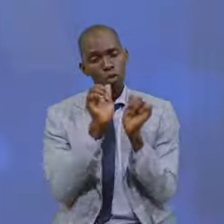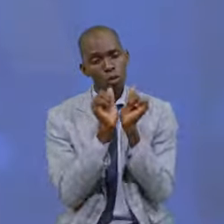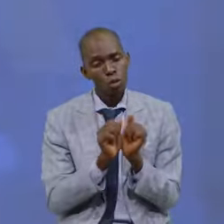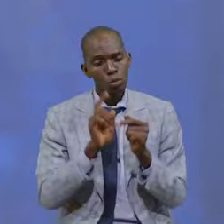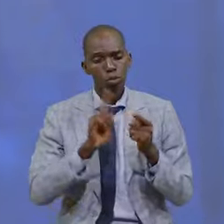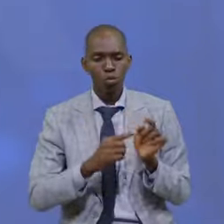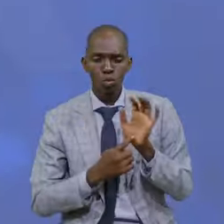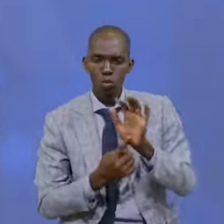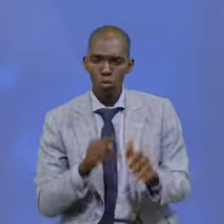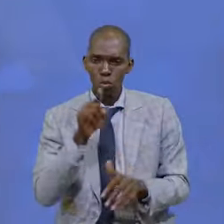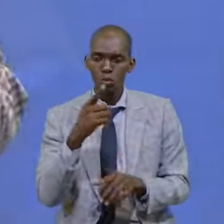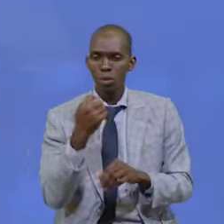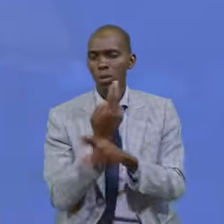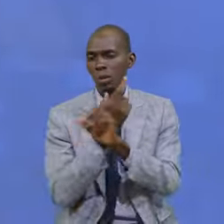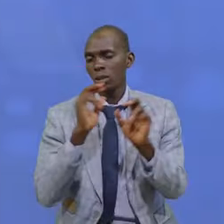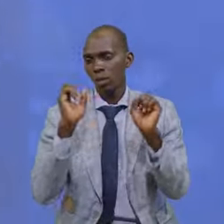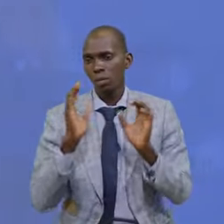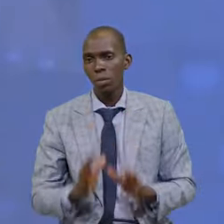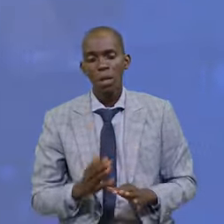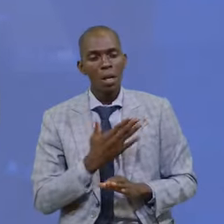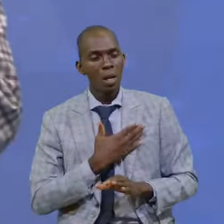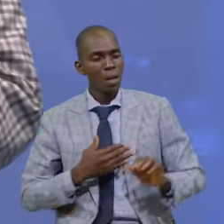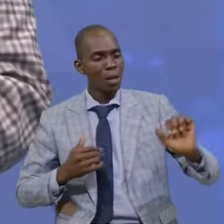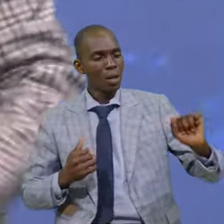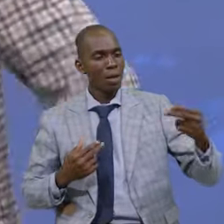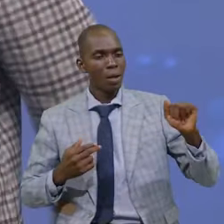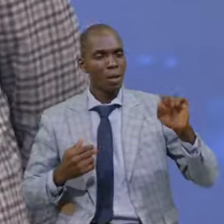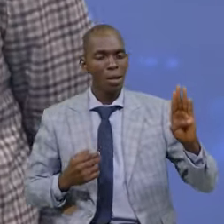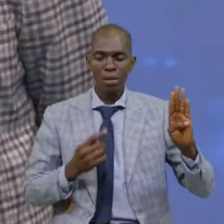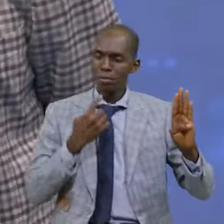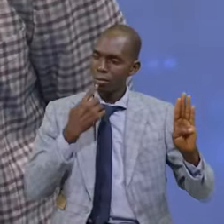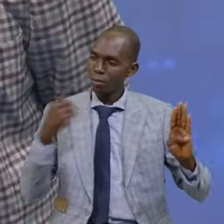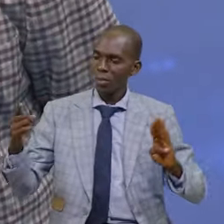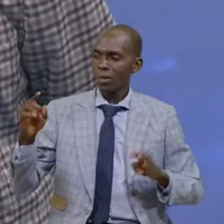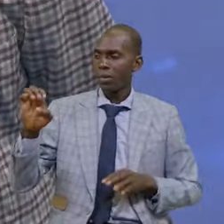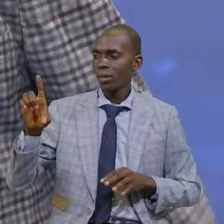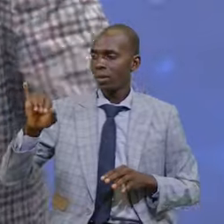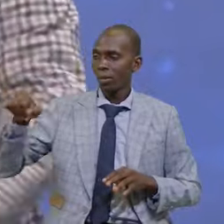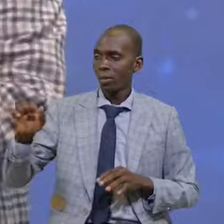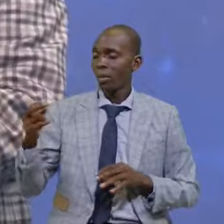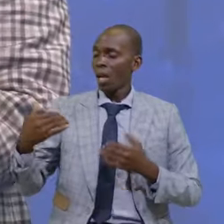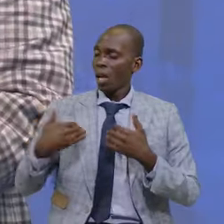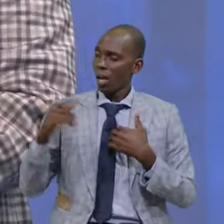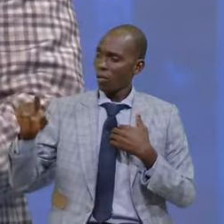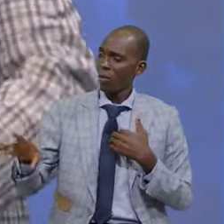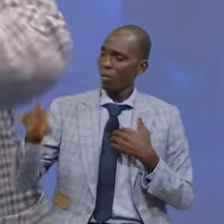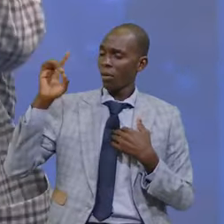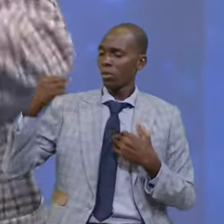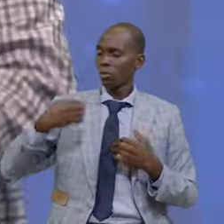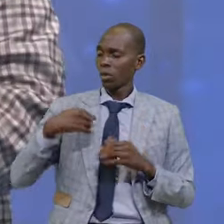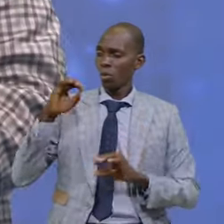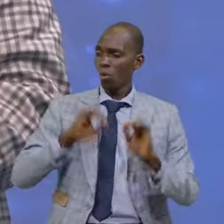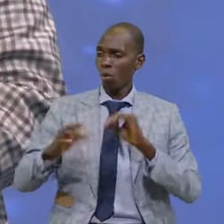Redeemer unto you. And Ahab said unto Elijah, hast thou found me, O mine enemy? And